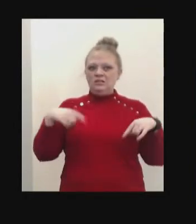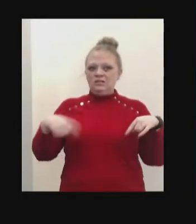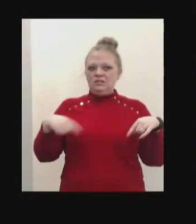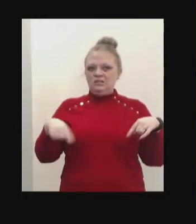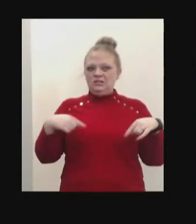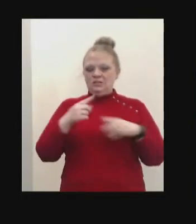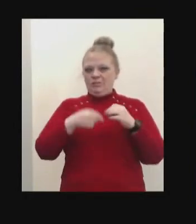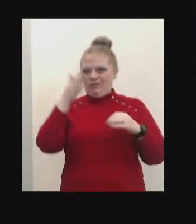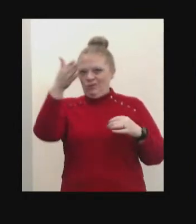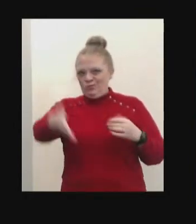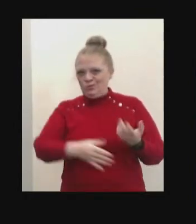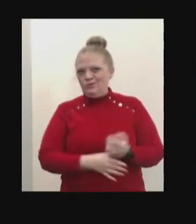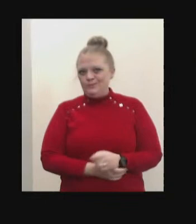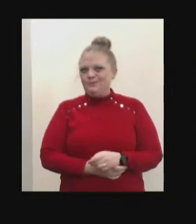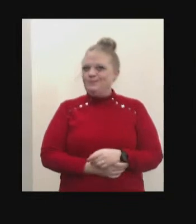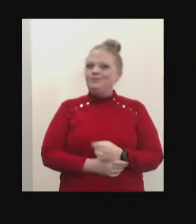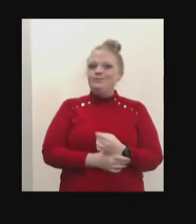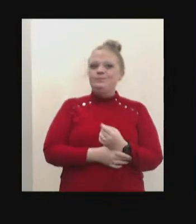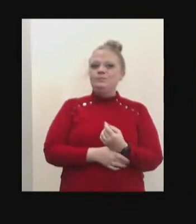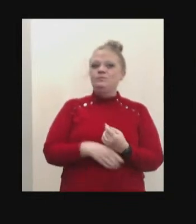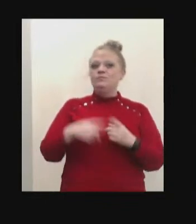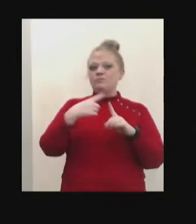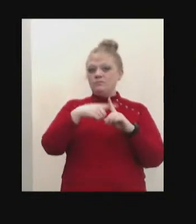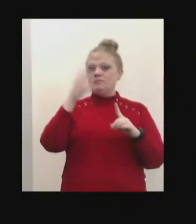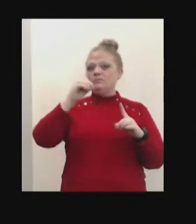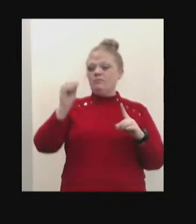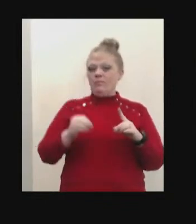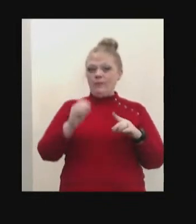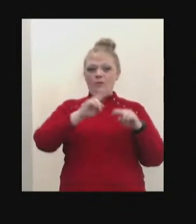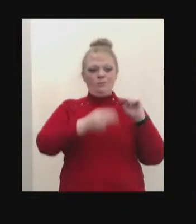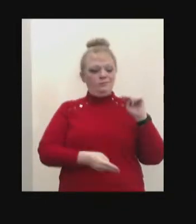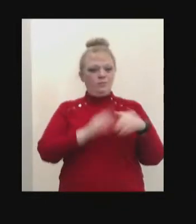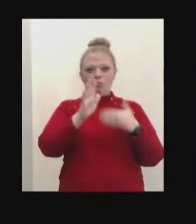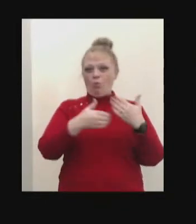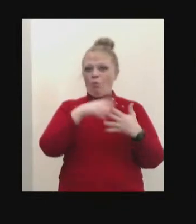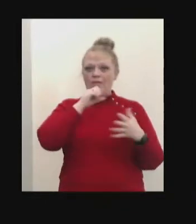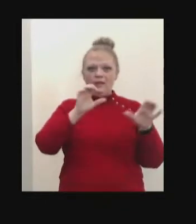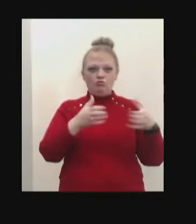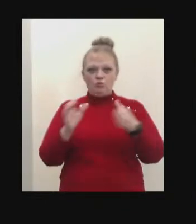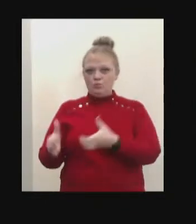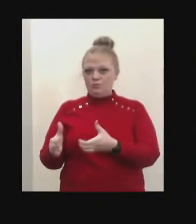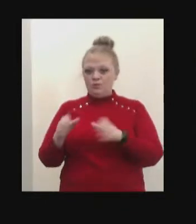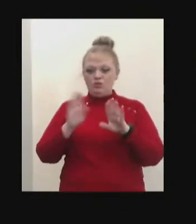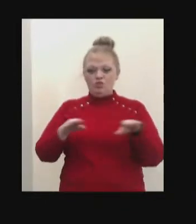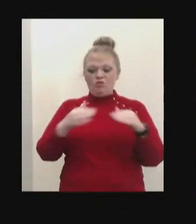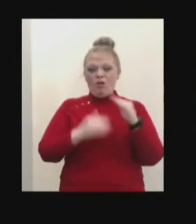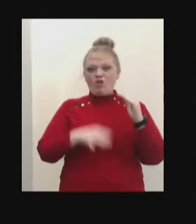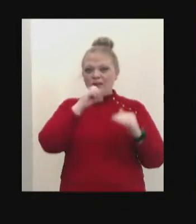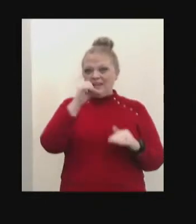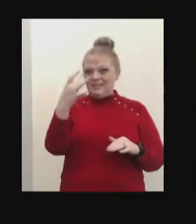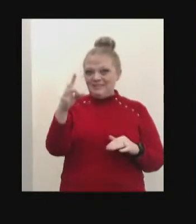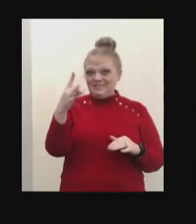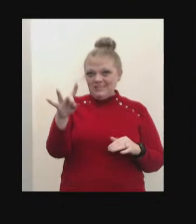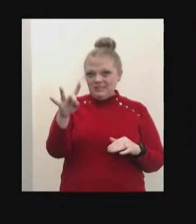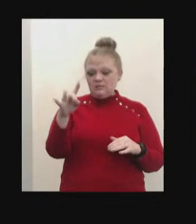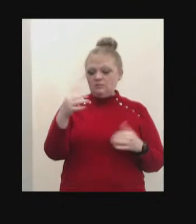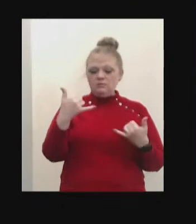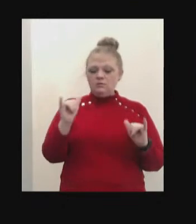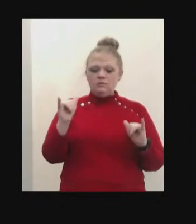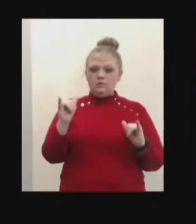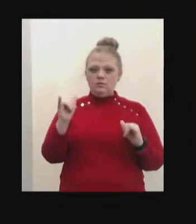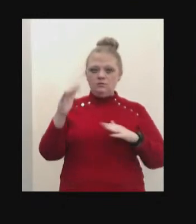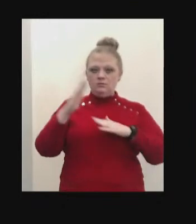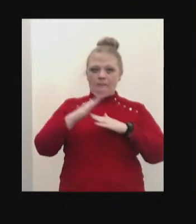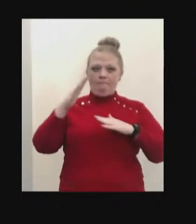The positivity percentage declined in all age groups. The children under 18 still have the highest positivity